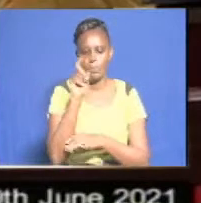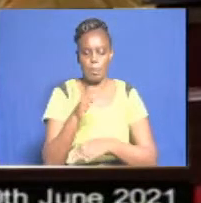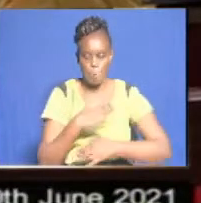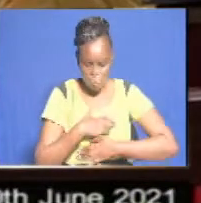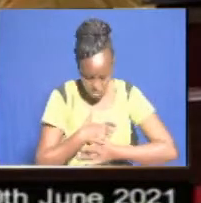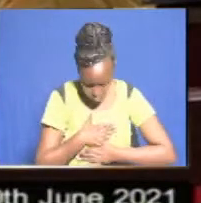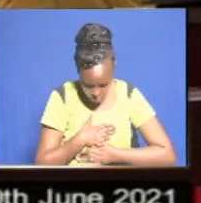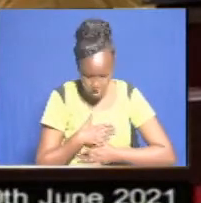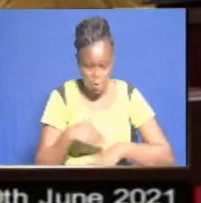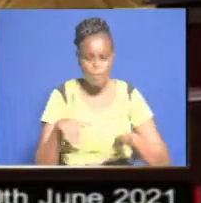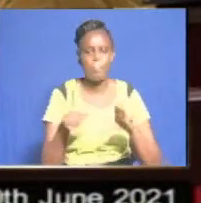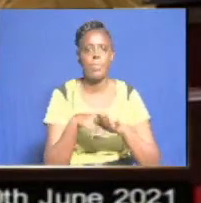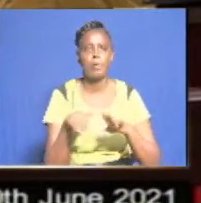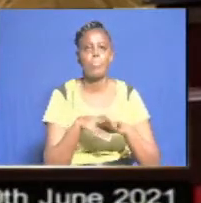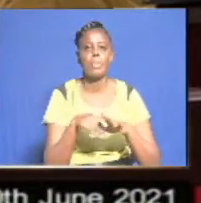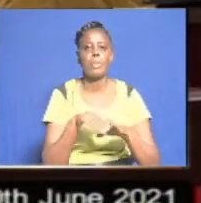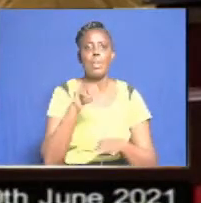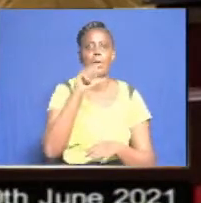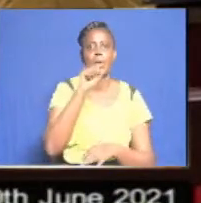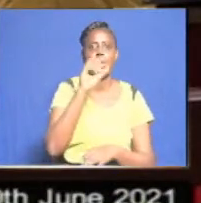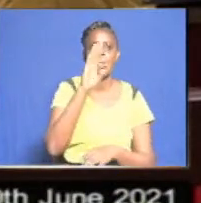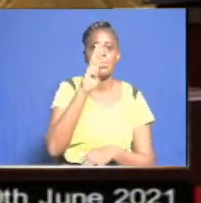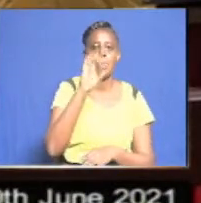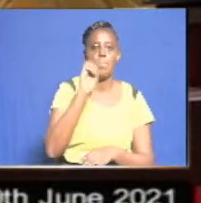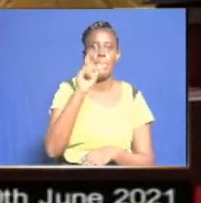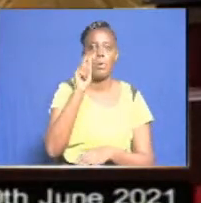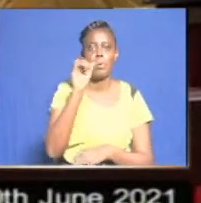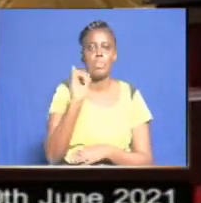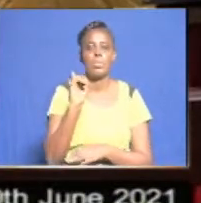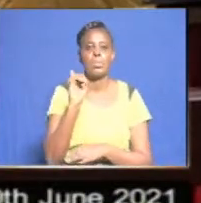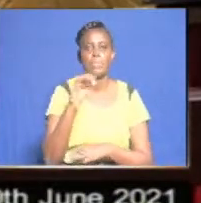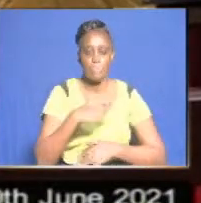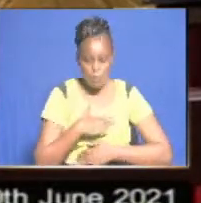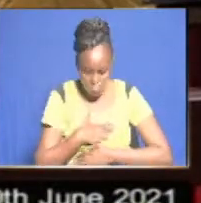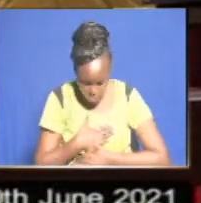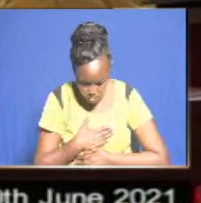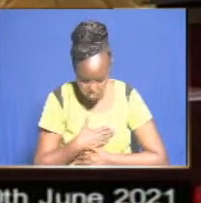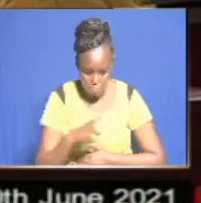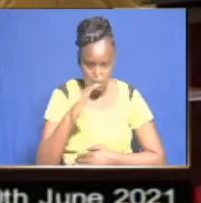for Saboti, Honorable Caleb Amisi.